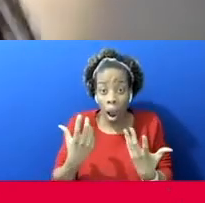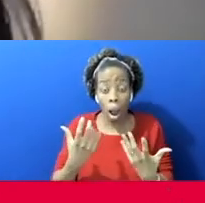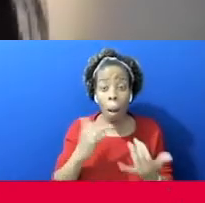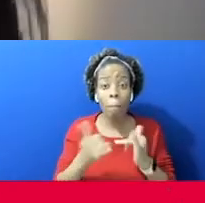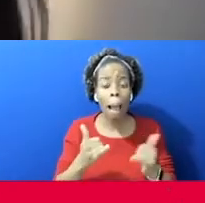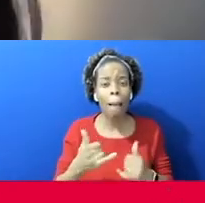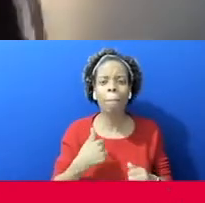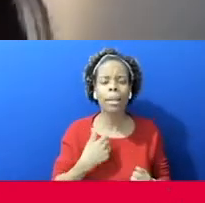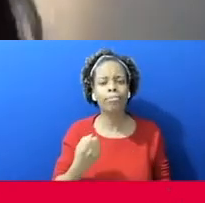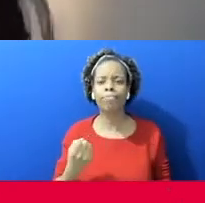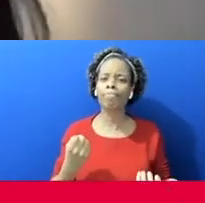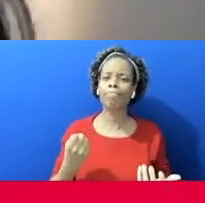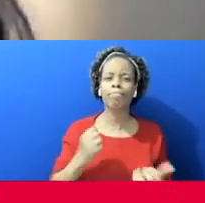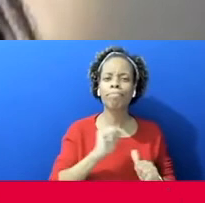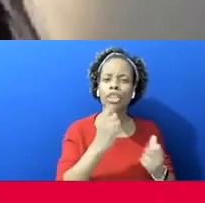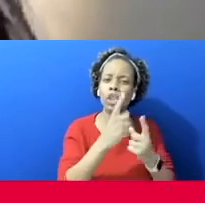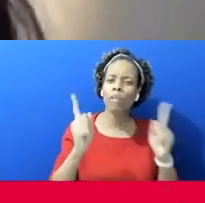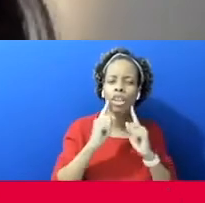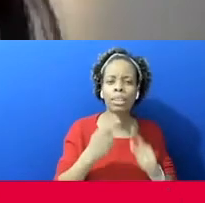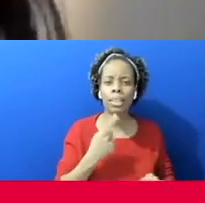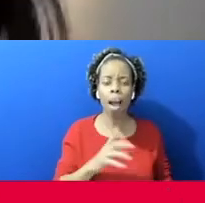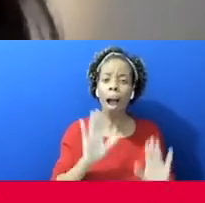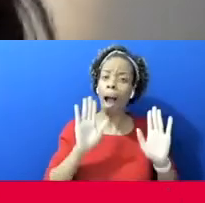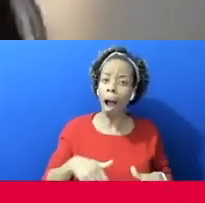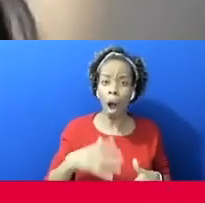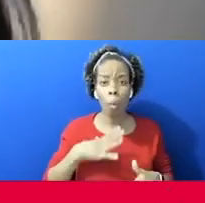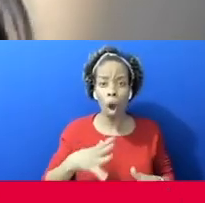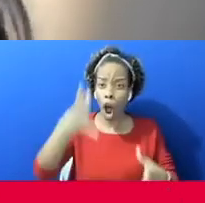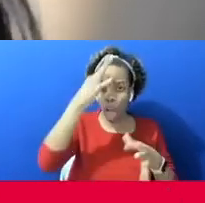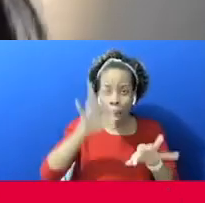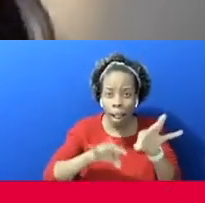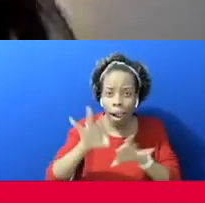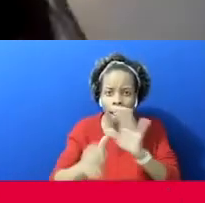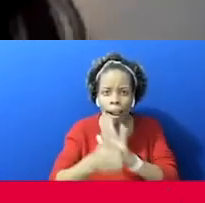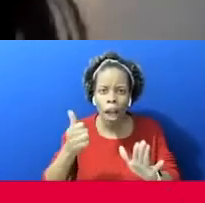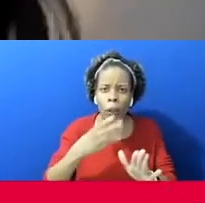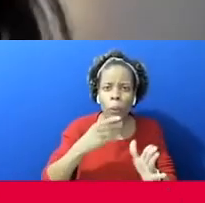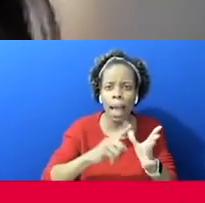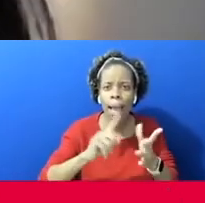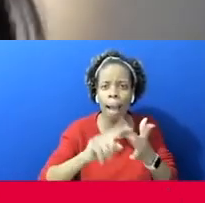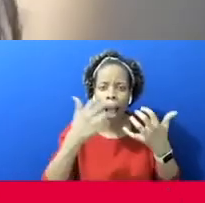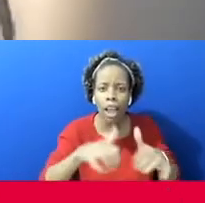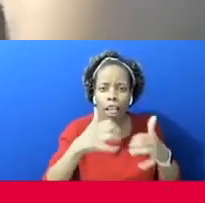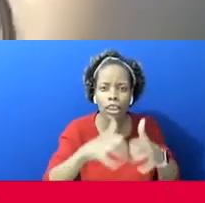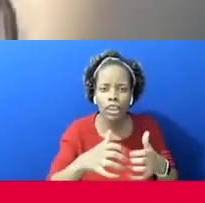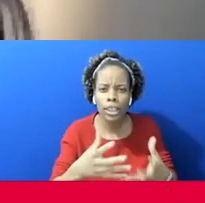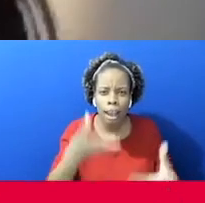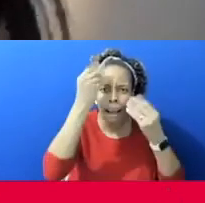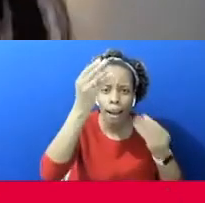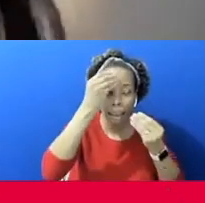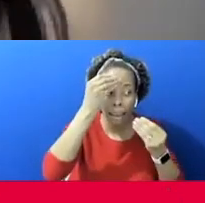learn more about AI and how to do facial recognition technology, how can we improve it? That also can be utilized and tooled up for